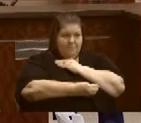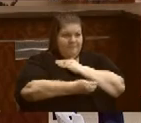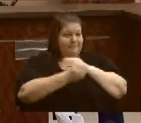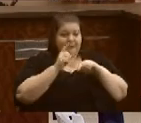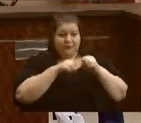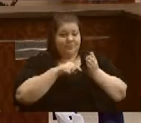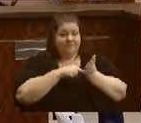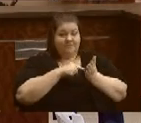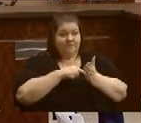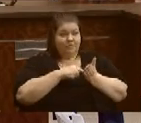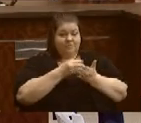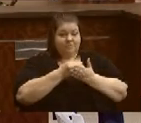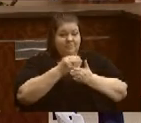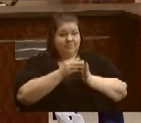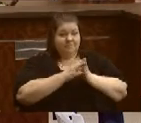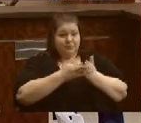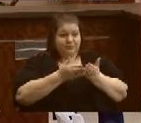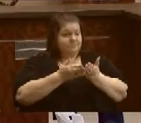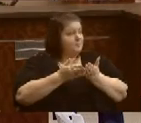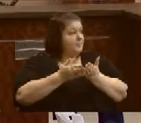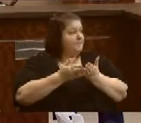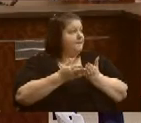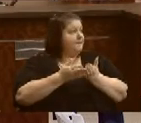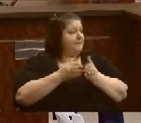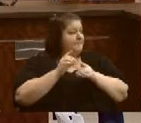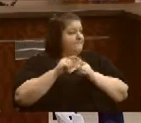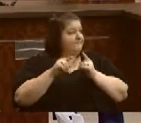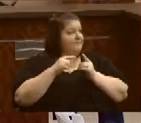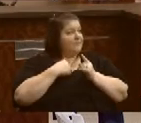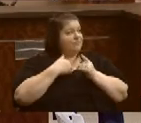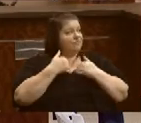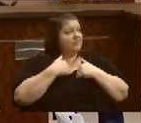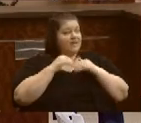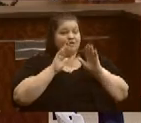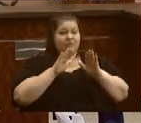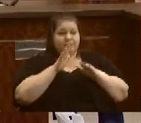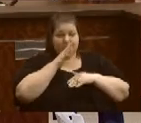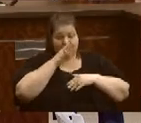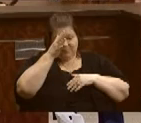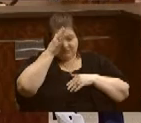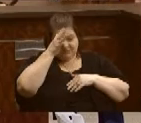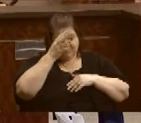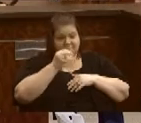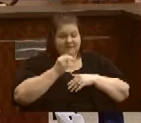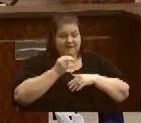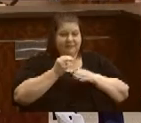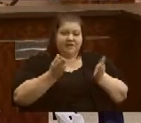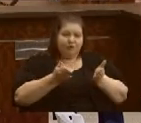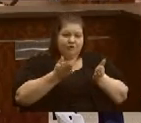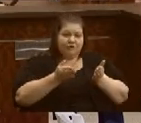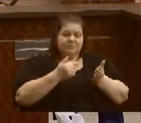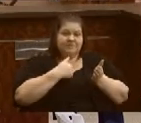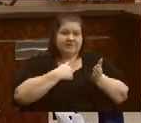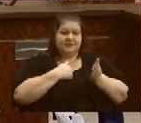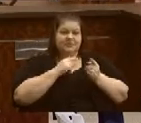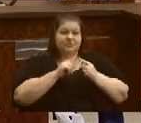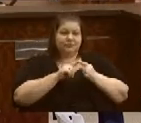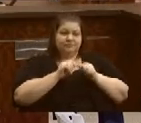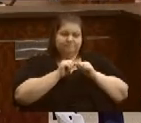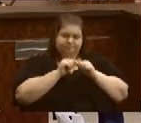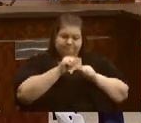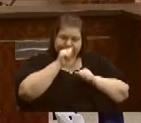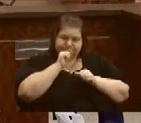the money to buy the books. But I had great parents and encouraged me to get